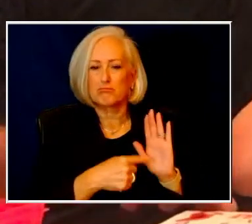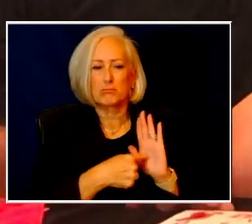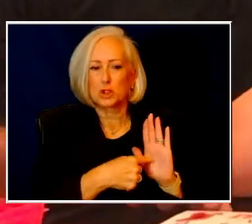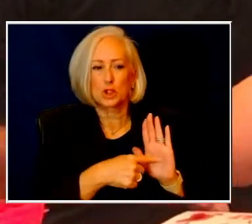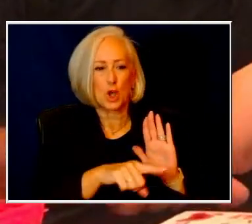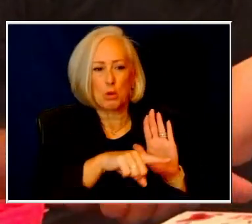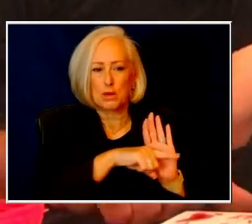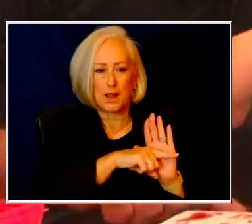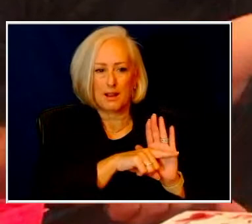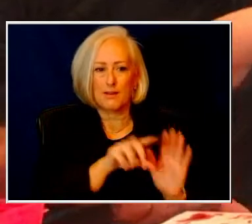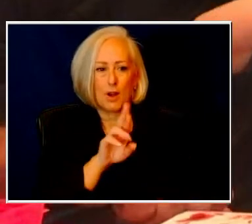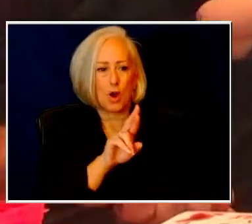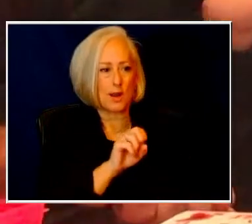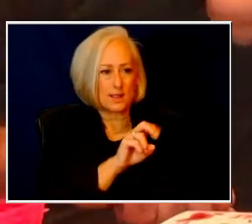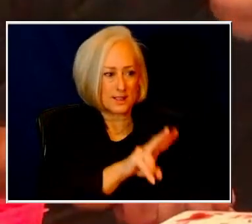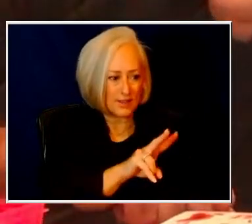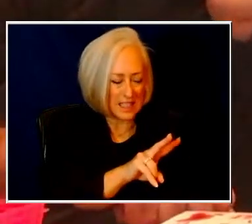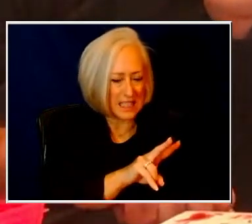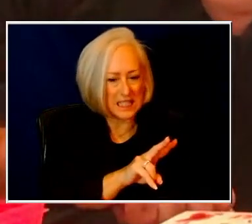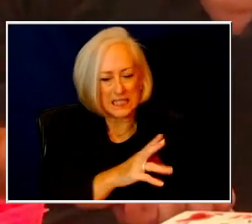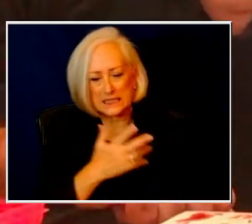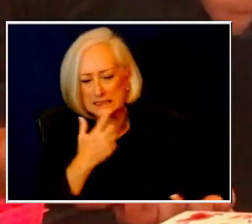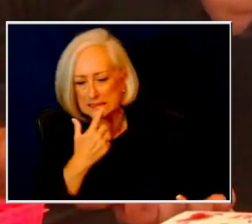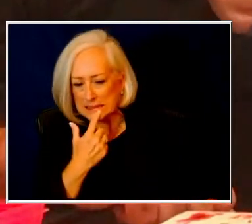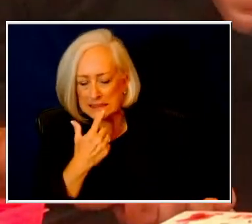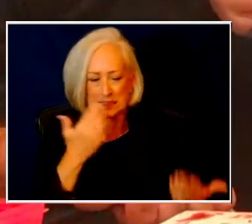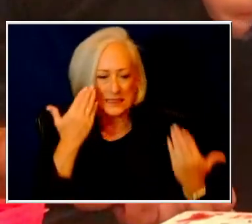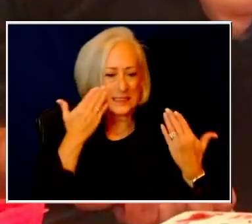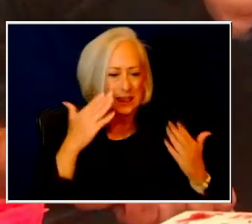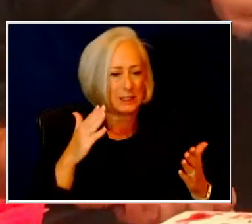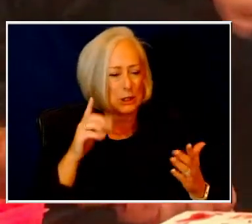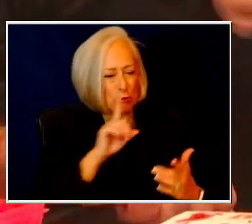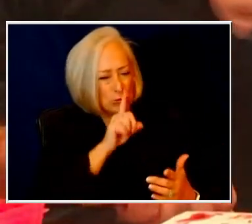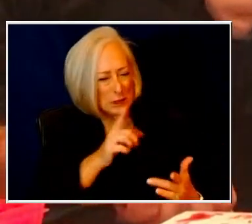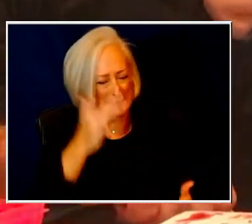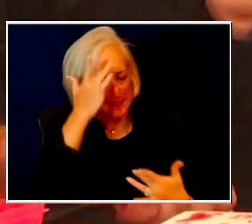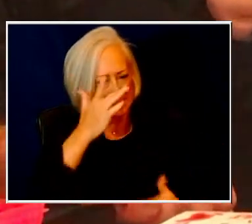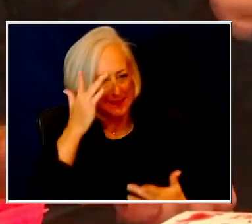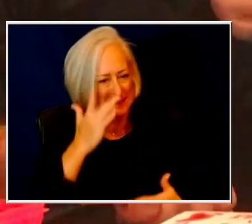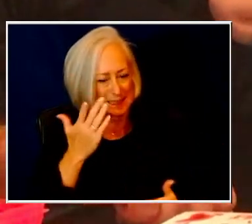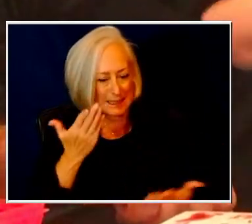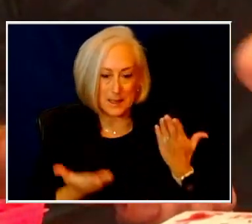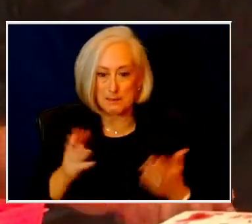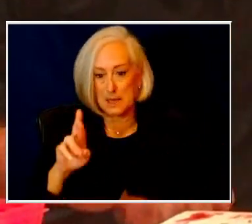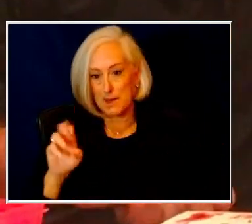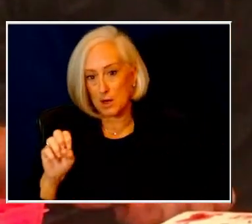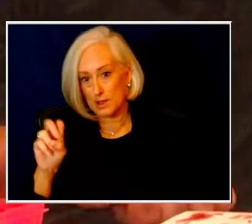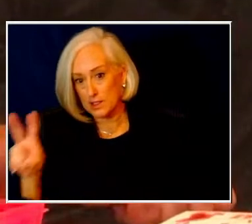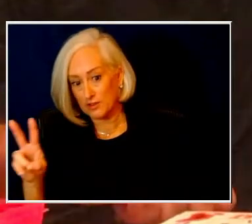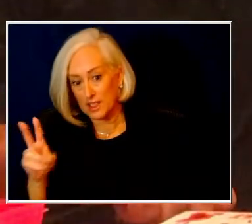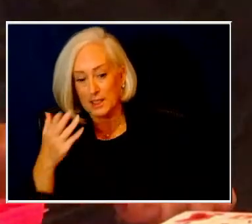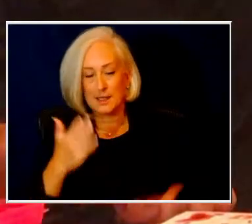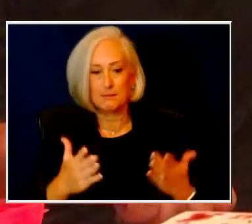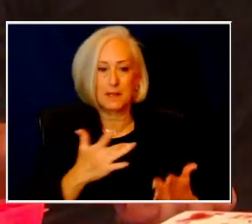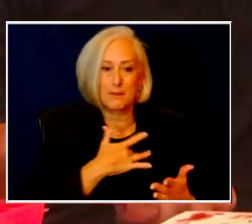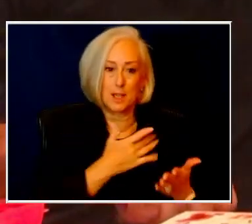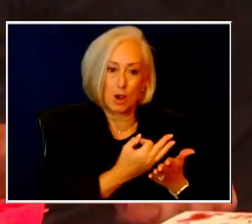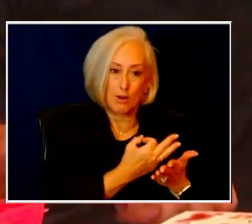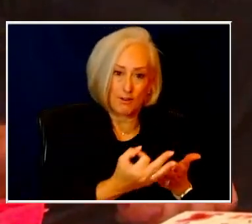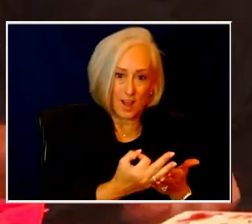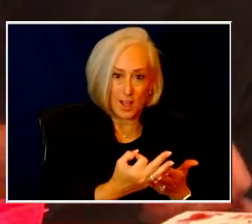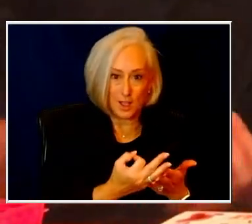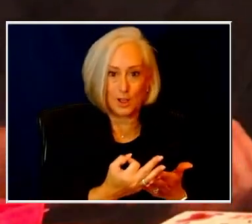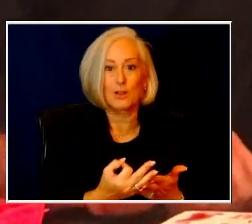if they were worried she was having heart failure. Couldn't tell if it was that or the RSV. So she and